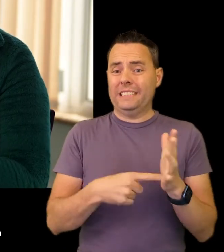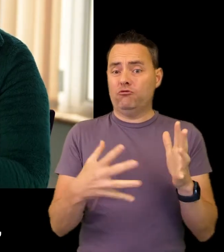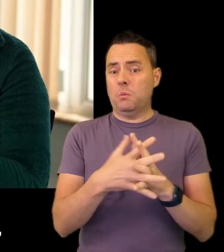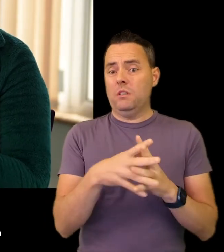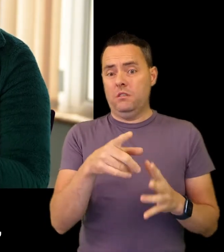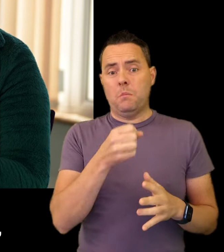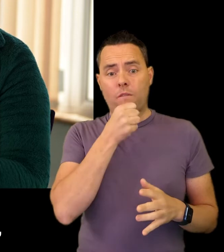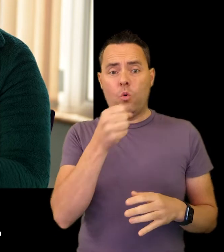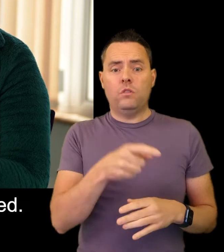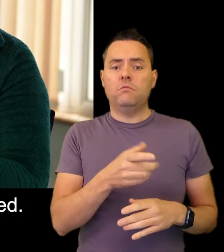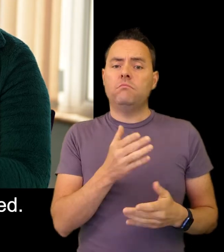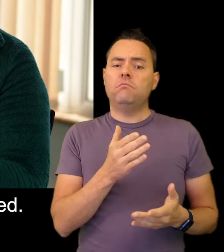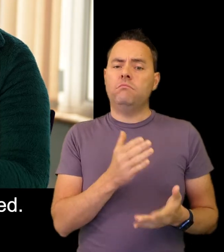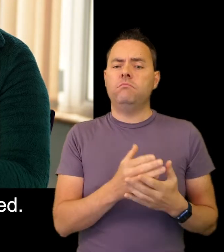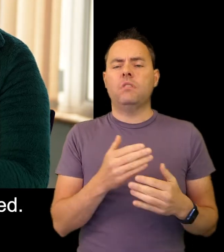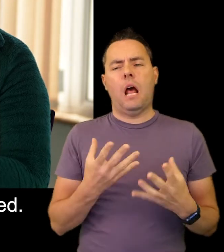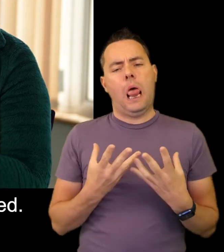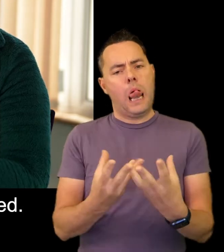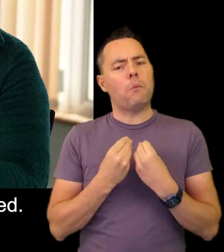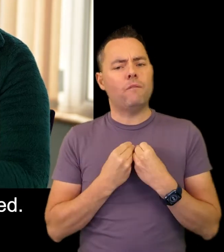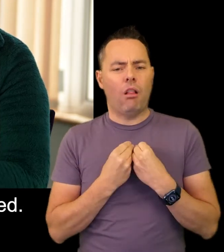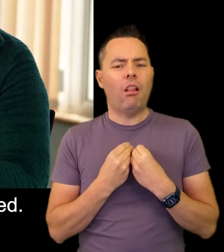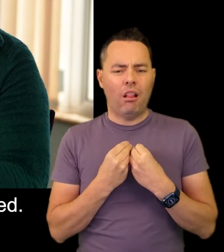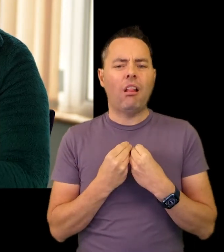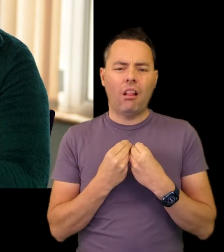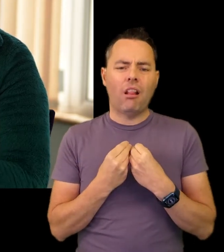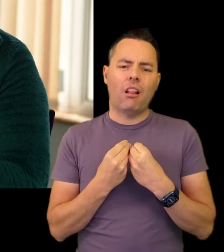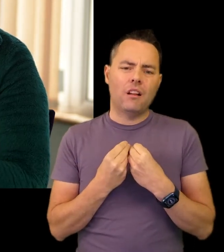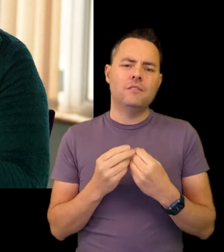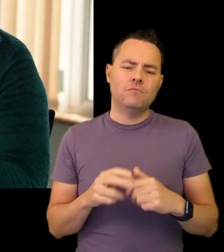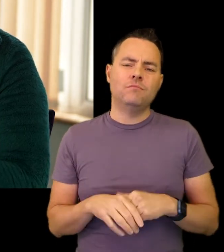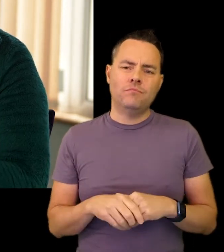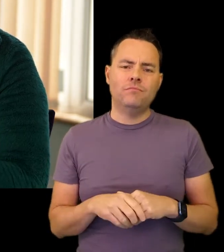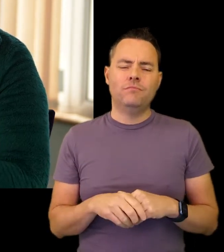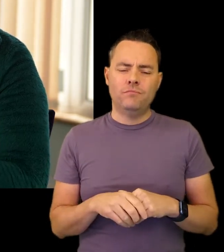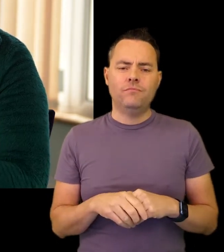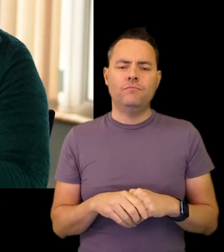got from Access to Work, the microphones, the directional mics, have really helped.